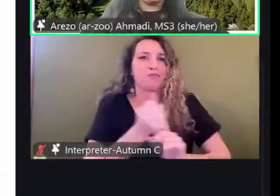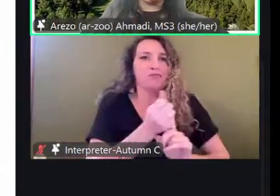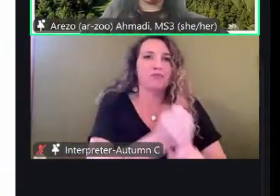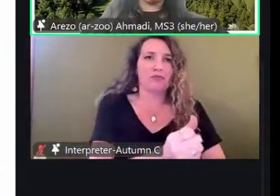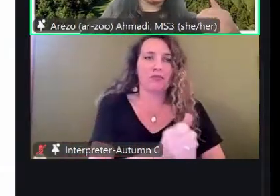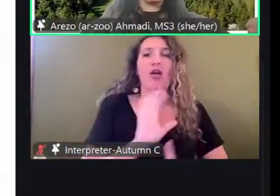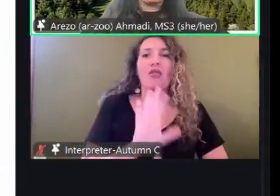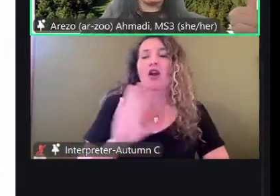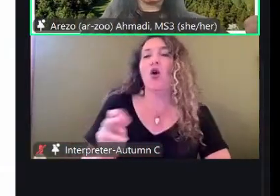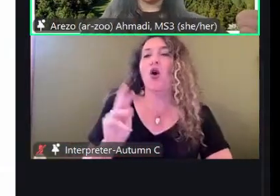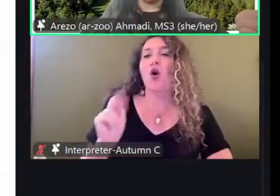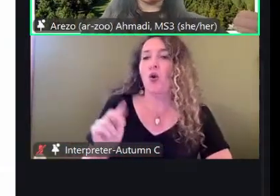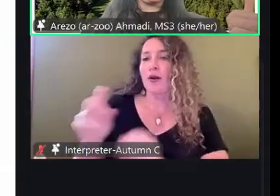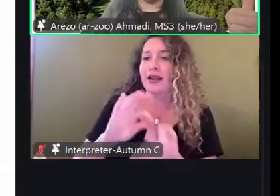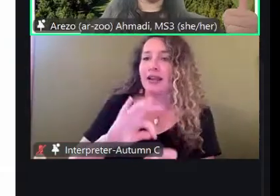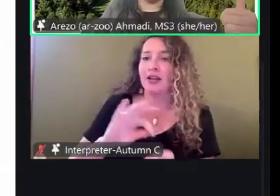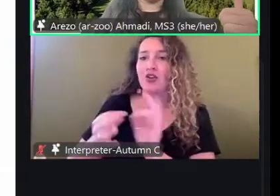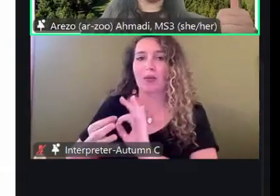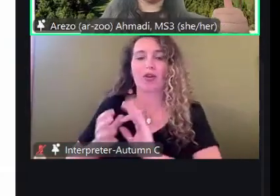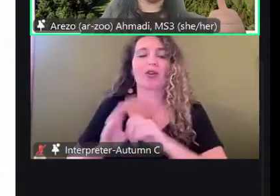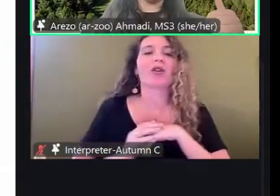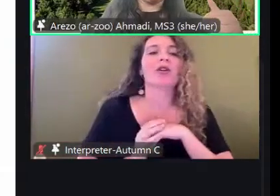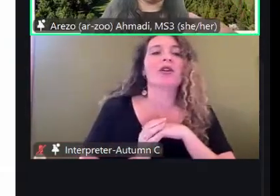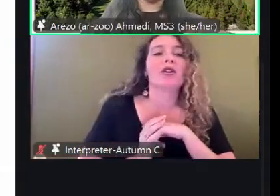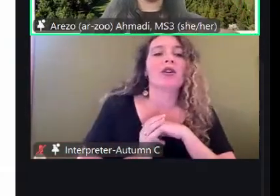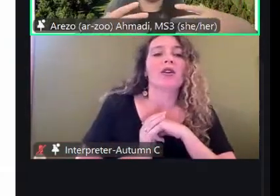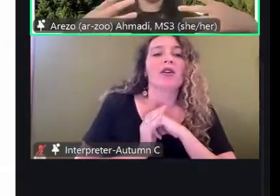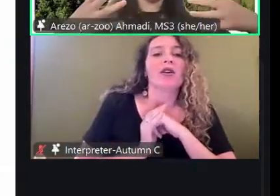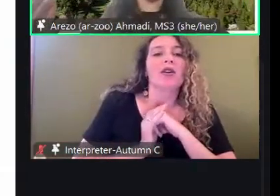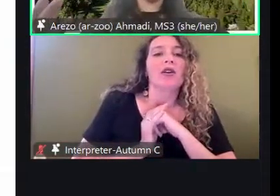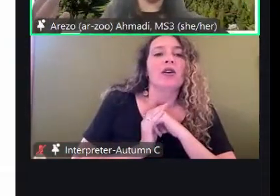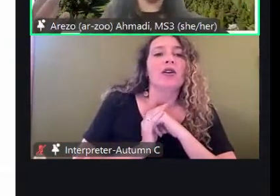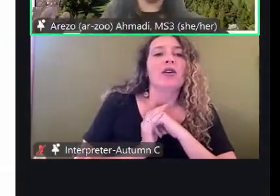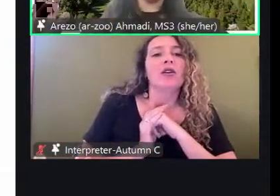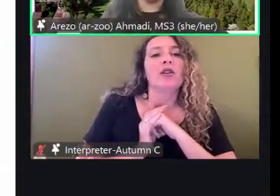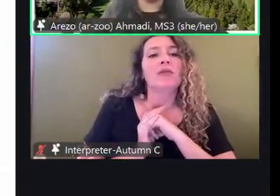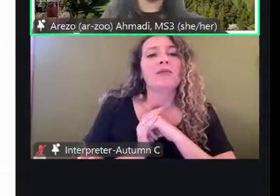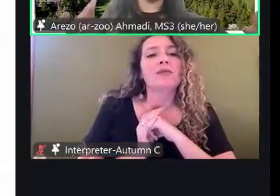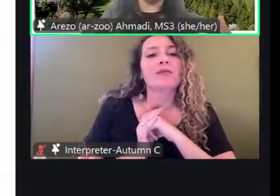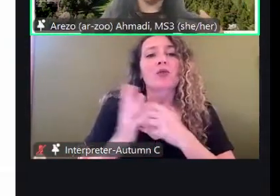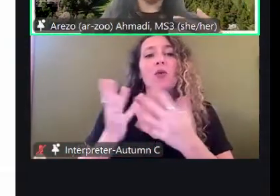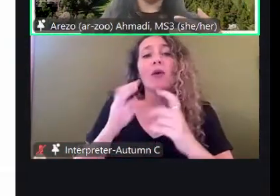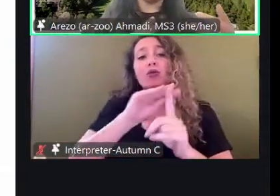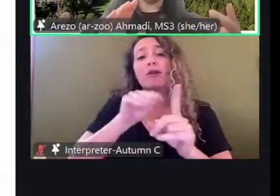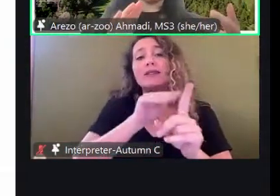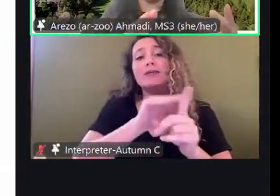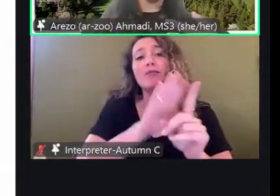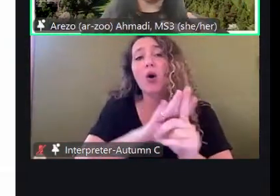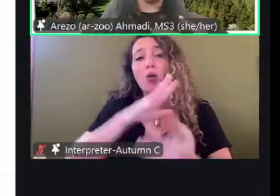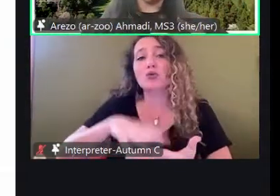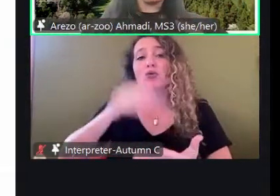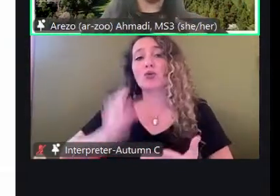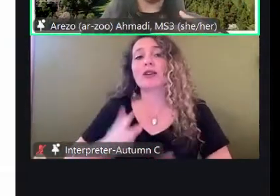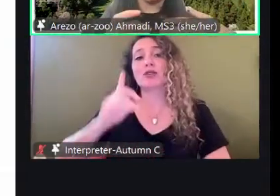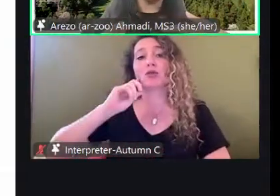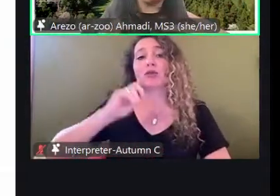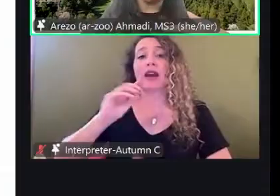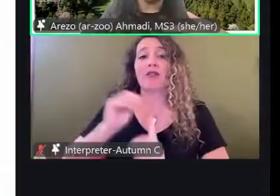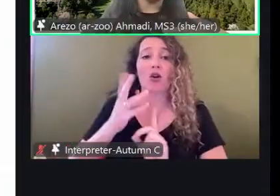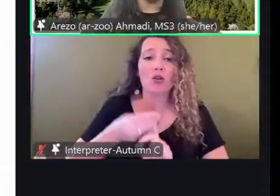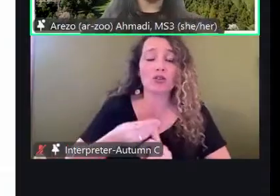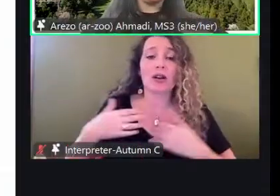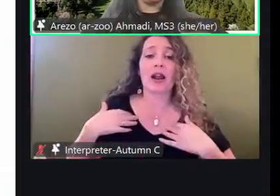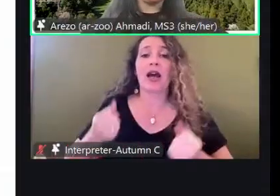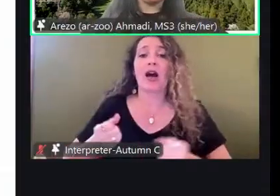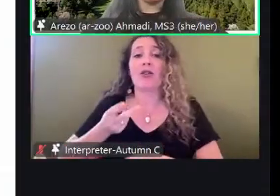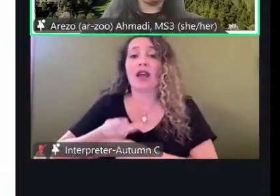And some objectives that we had for the elective, we wanted to expose students to deaf culture and healthcare views that were held by